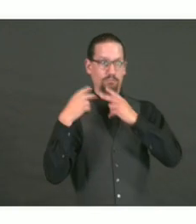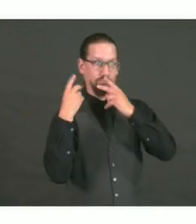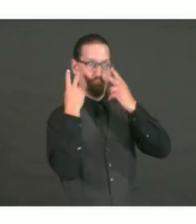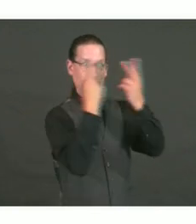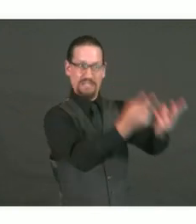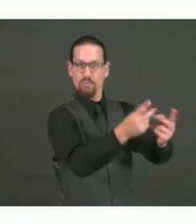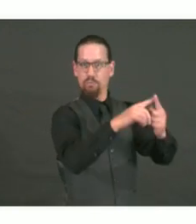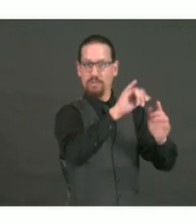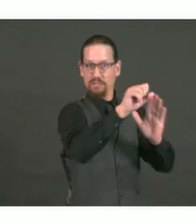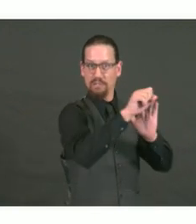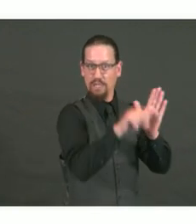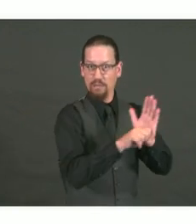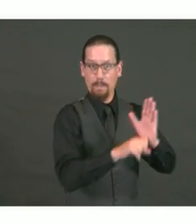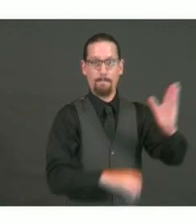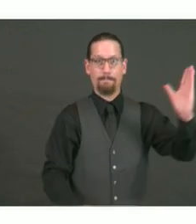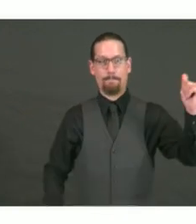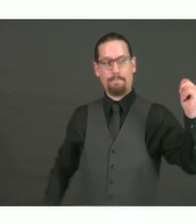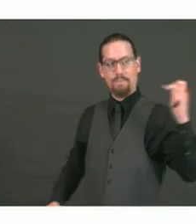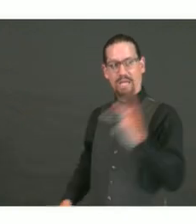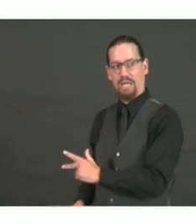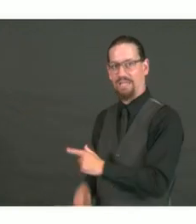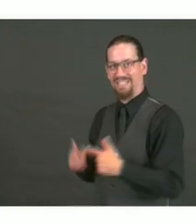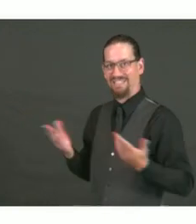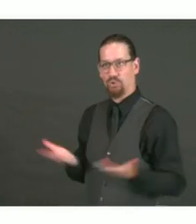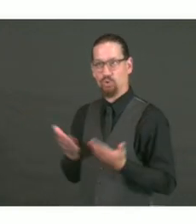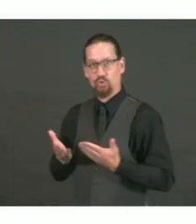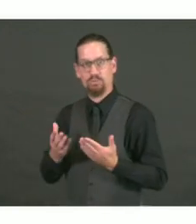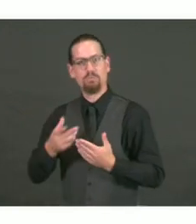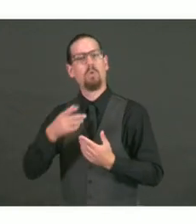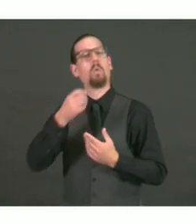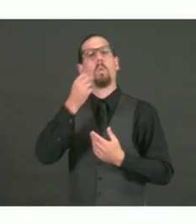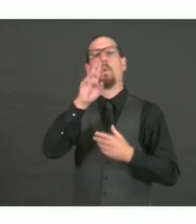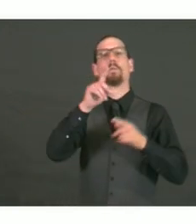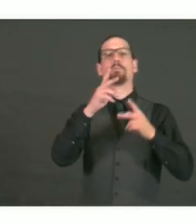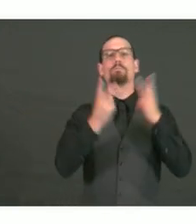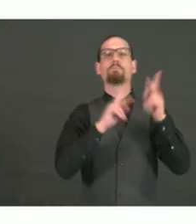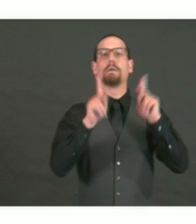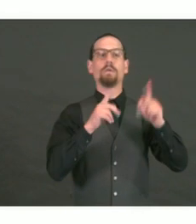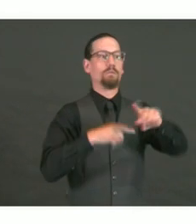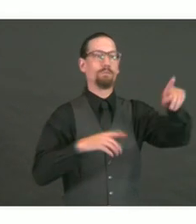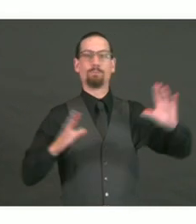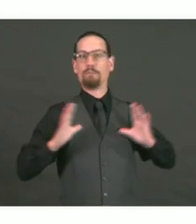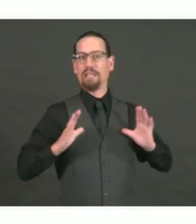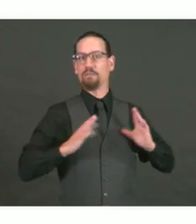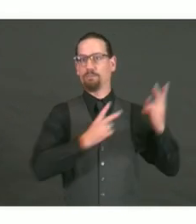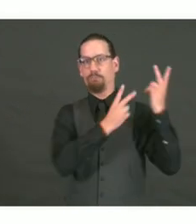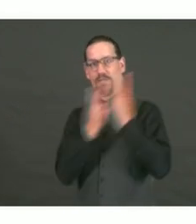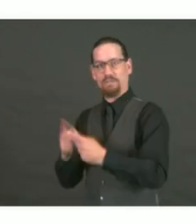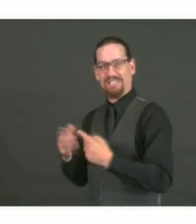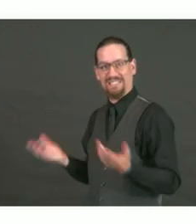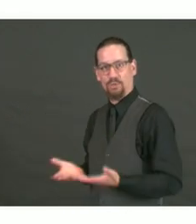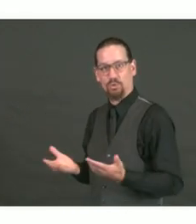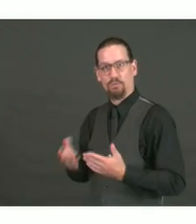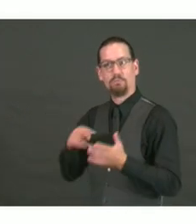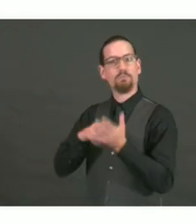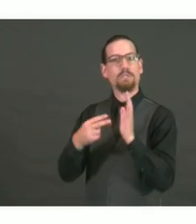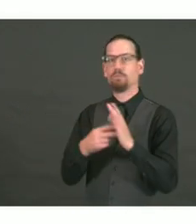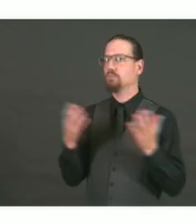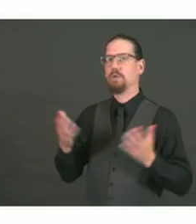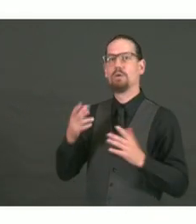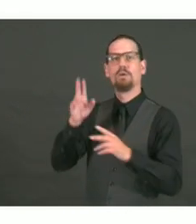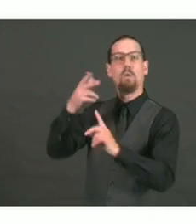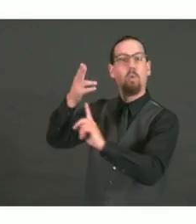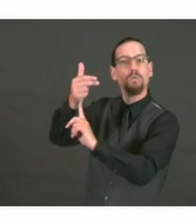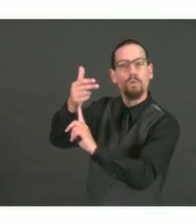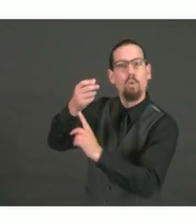property, or any kind of a rental property, is going to need to sign a certificate of compliance